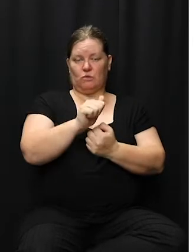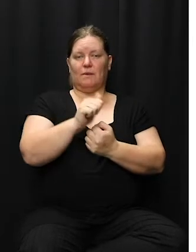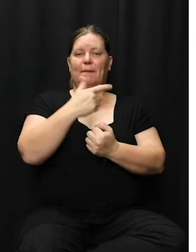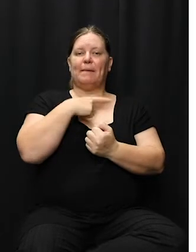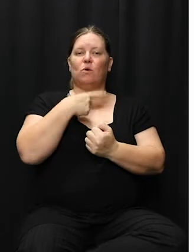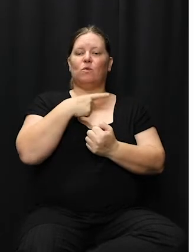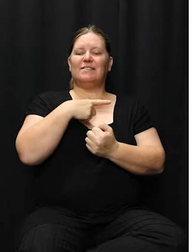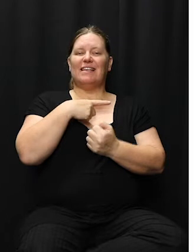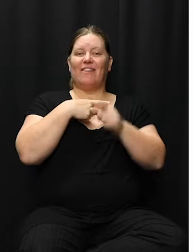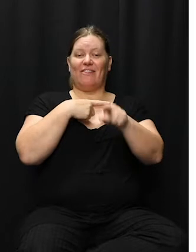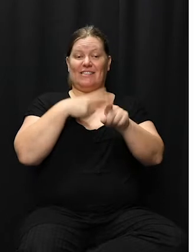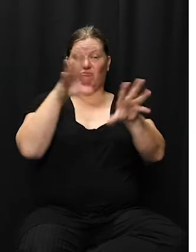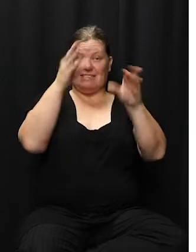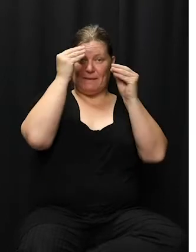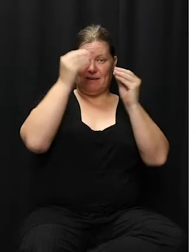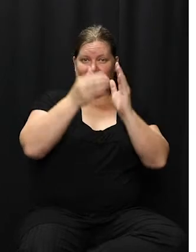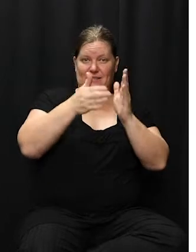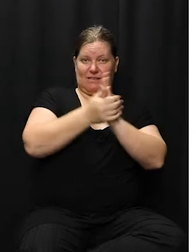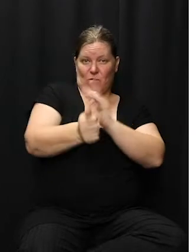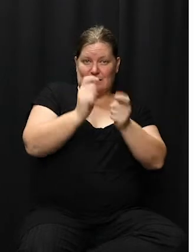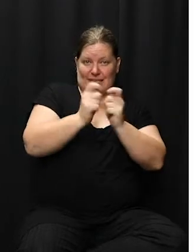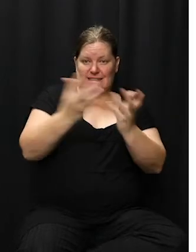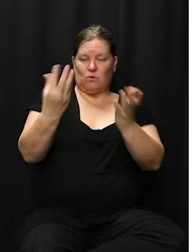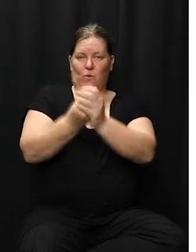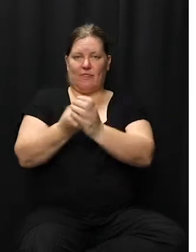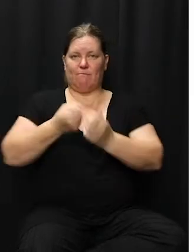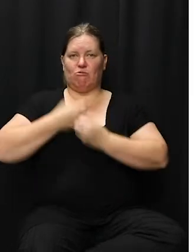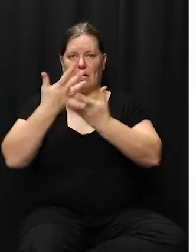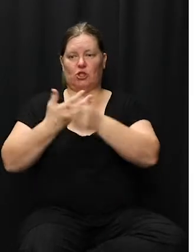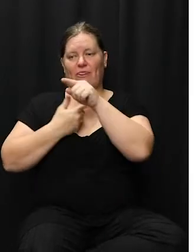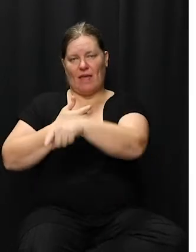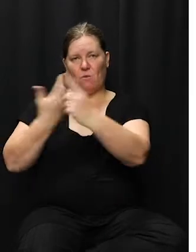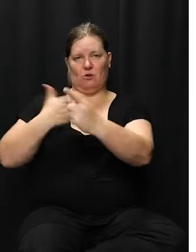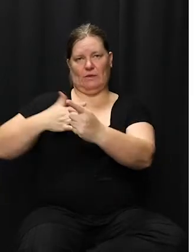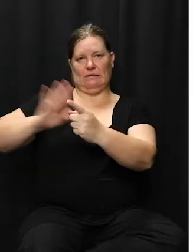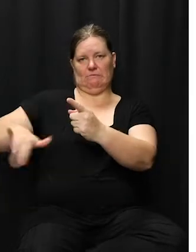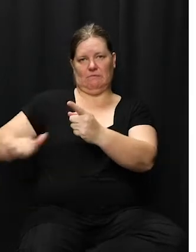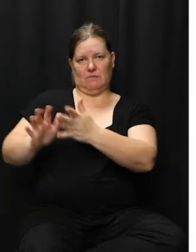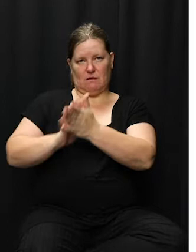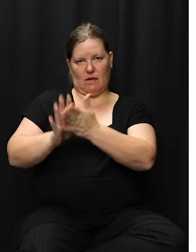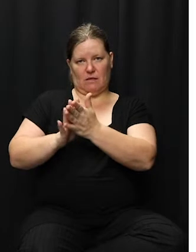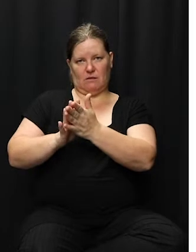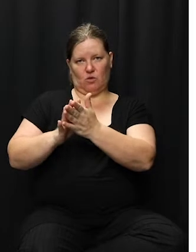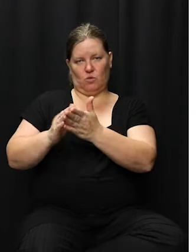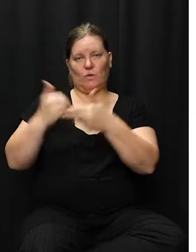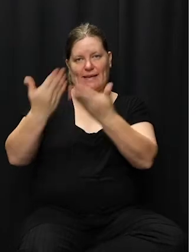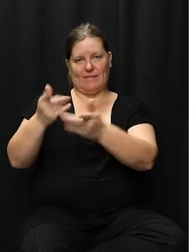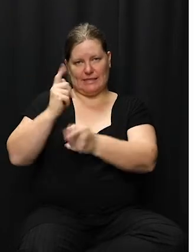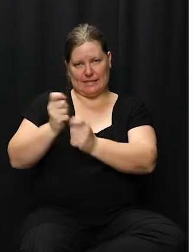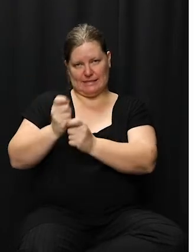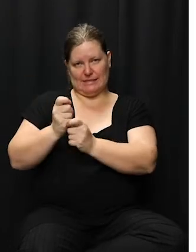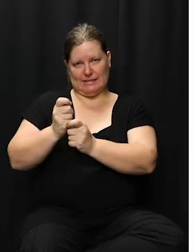But why they say you should be, a NAATI level 2 interpreter, basically, what used to be called,